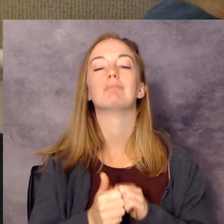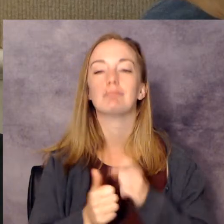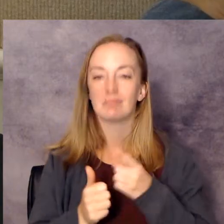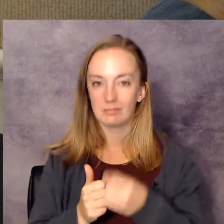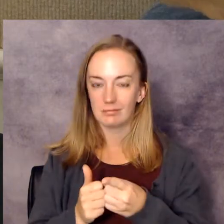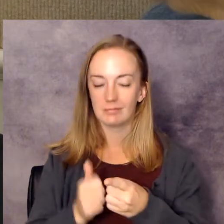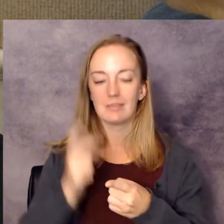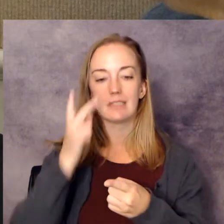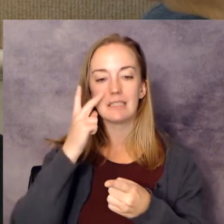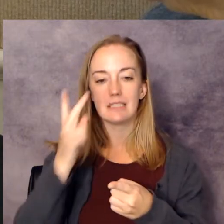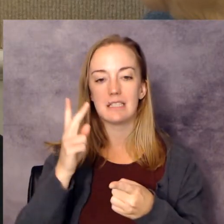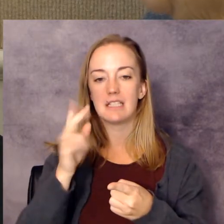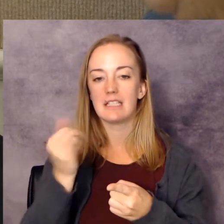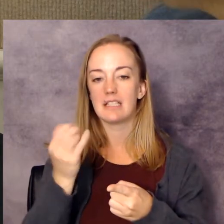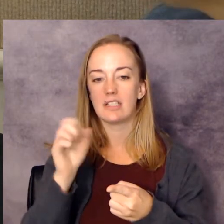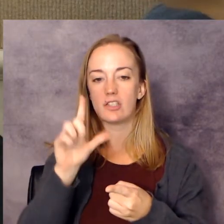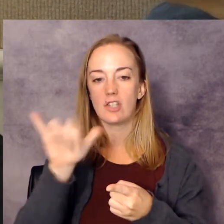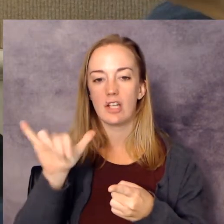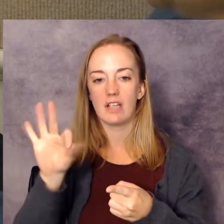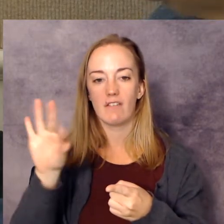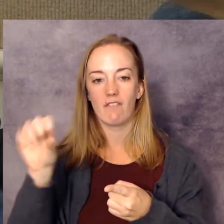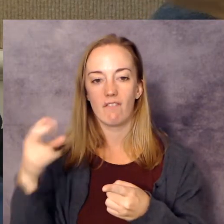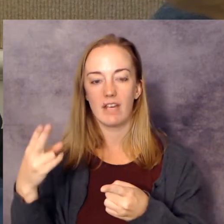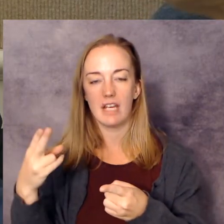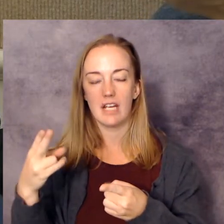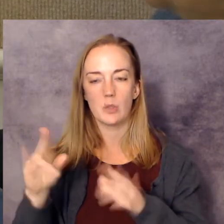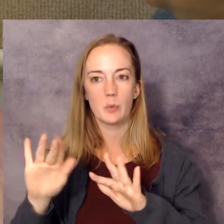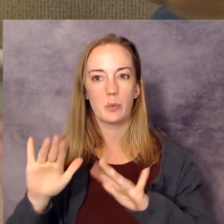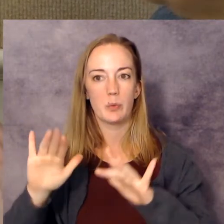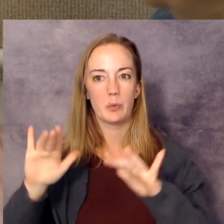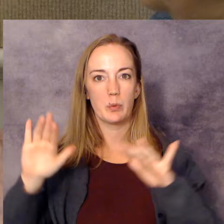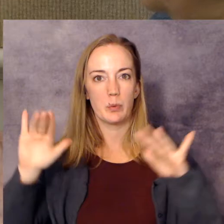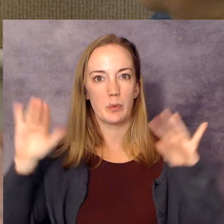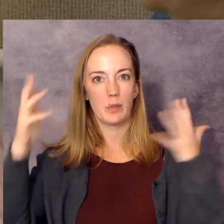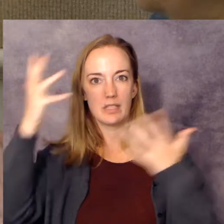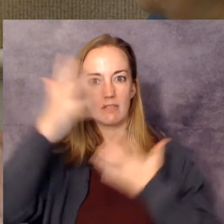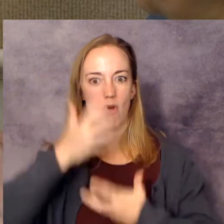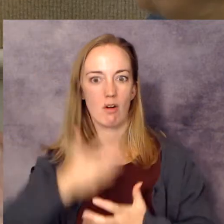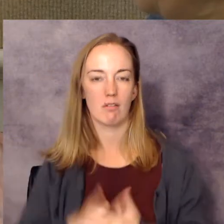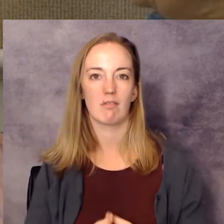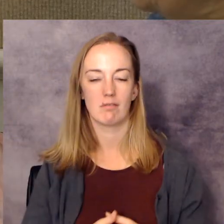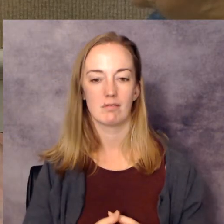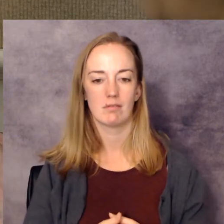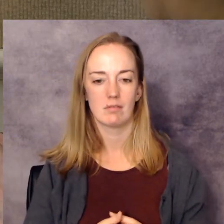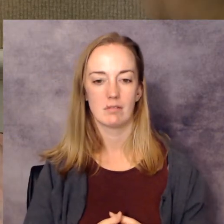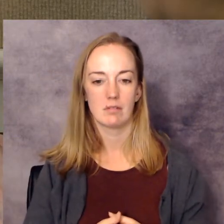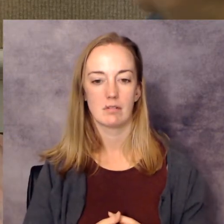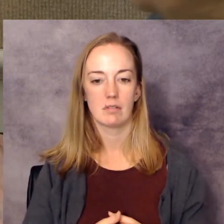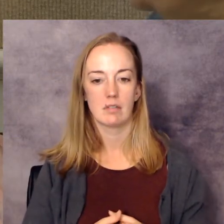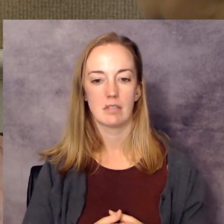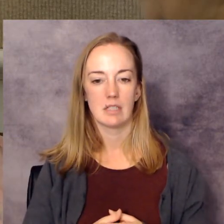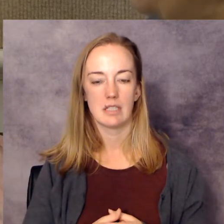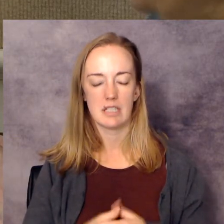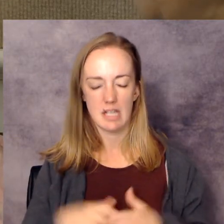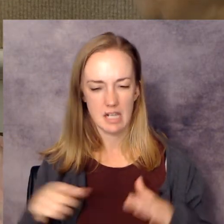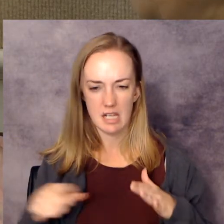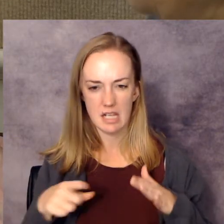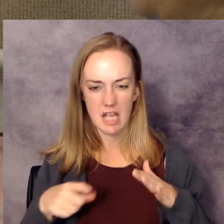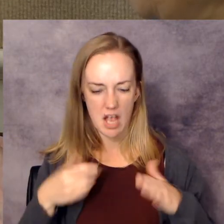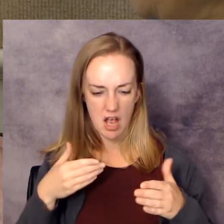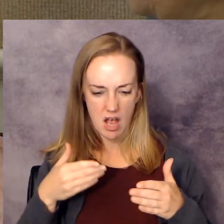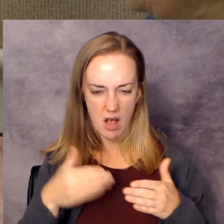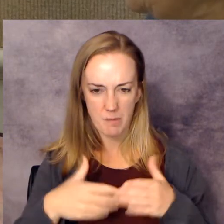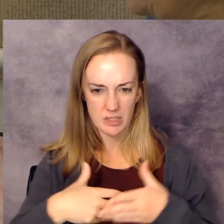Then Pete sees a jellyfish, and it glows in the dark. Pete is almost out of the